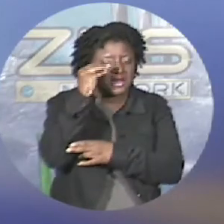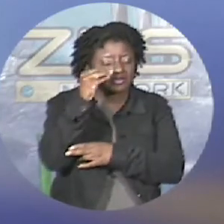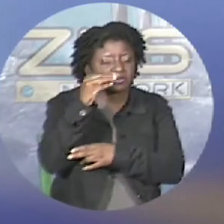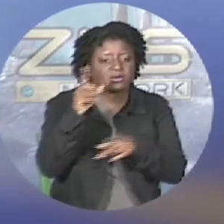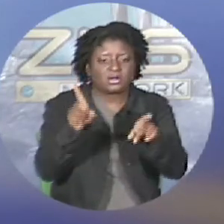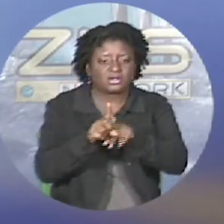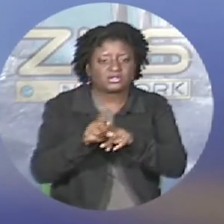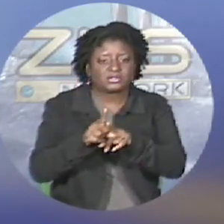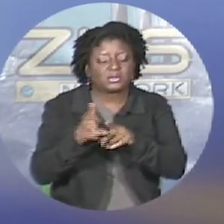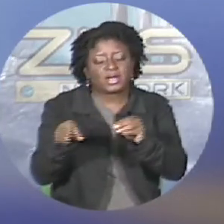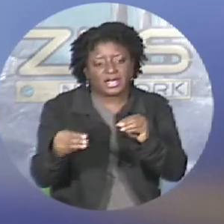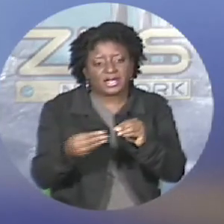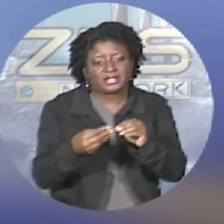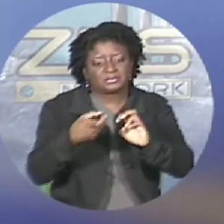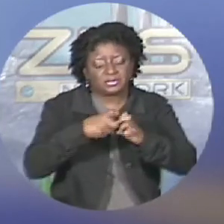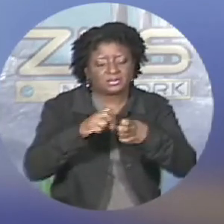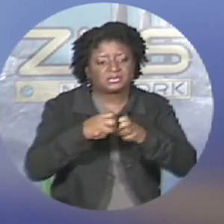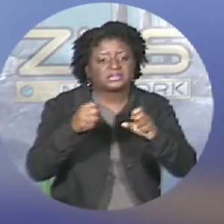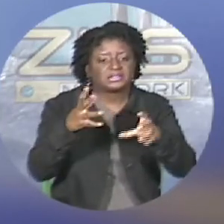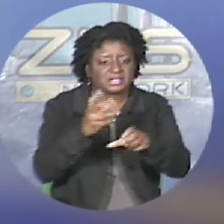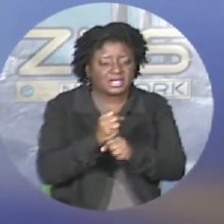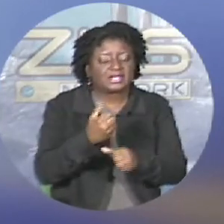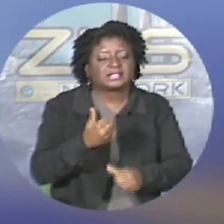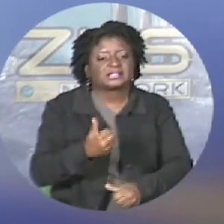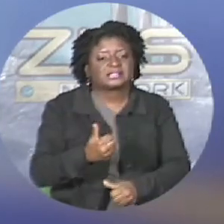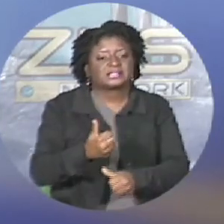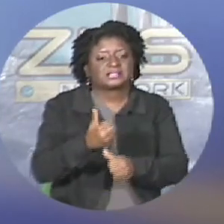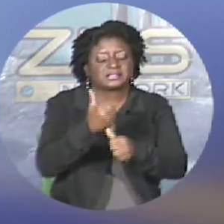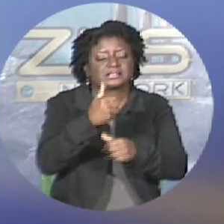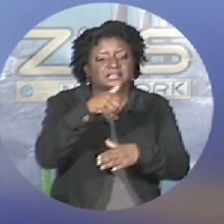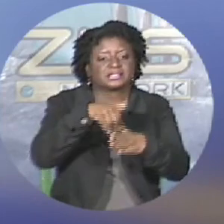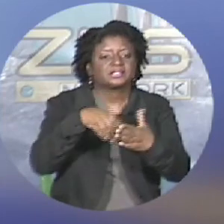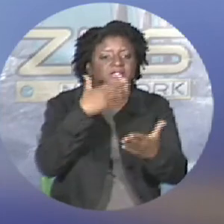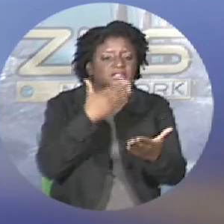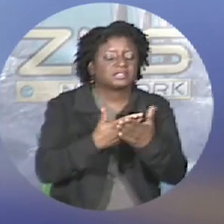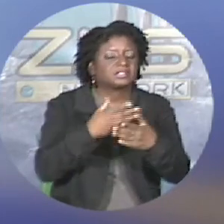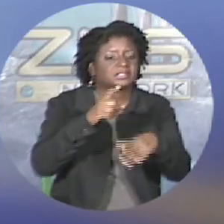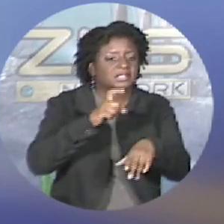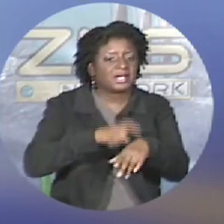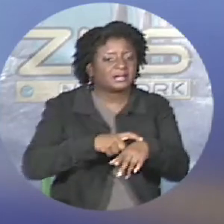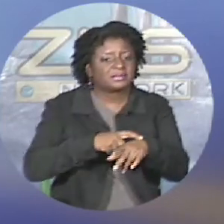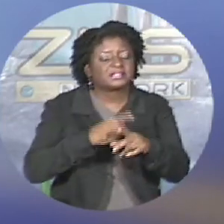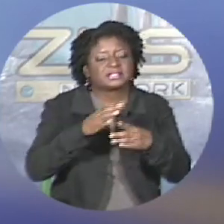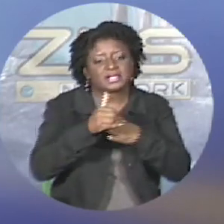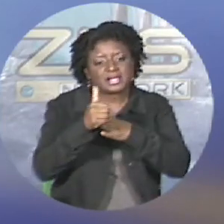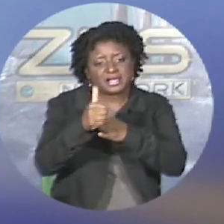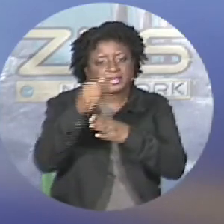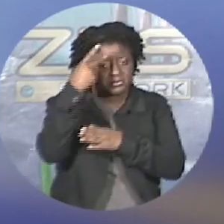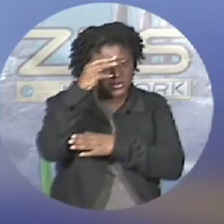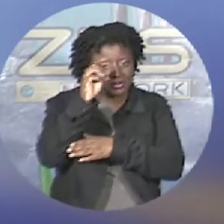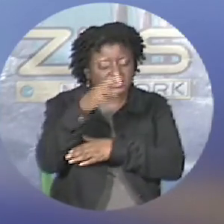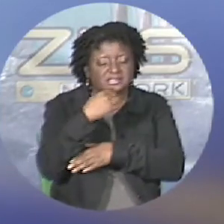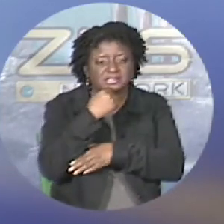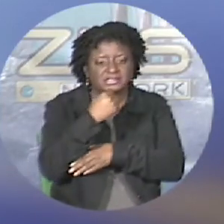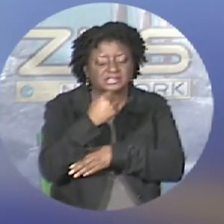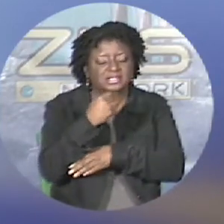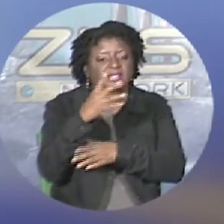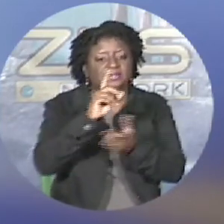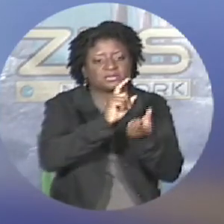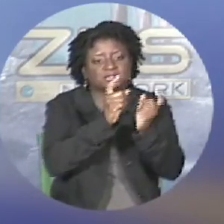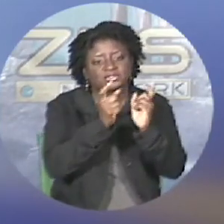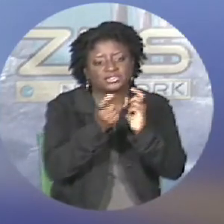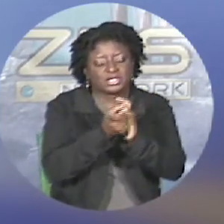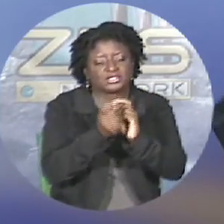manner, has prompted Prime Minister the Right Honourable Perry Christie to shift the way distribution takes place, now placing it with urban